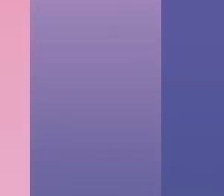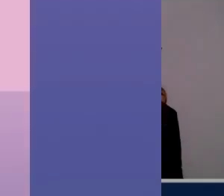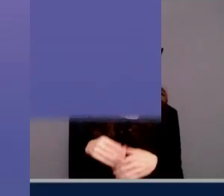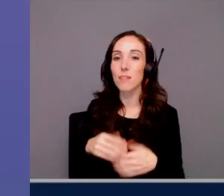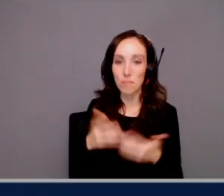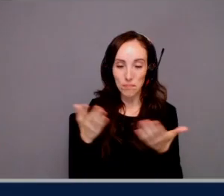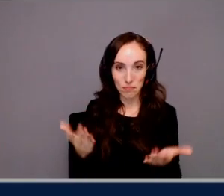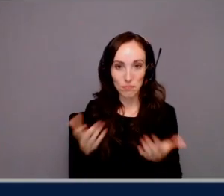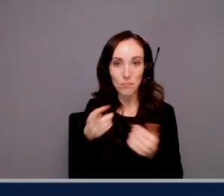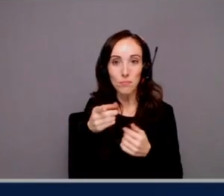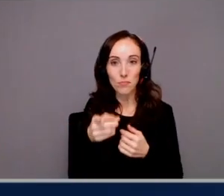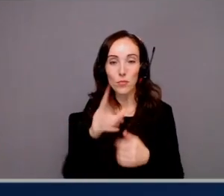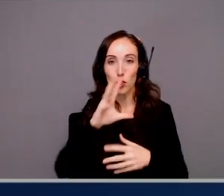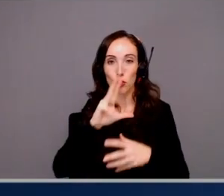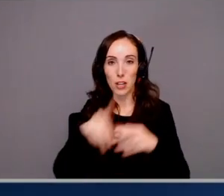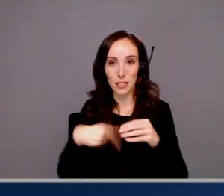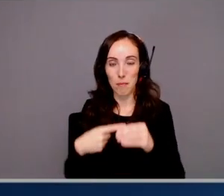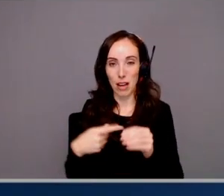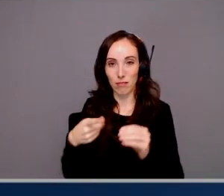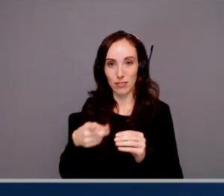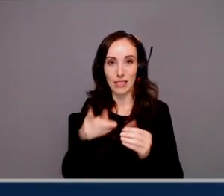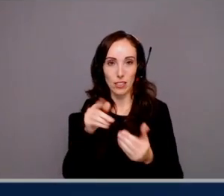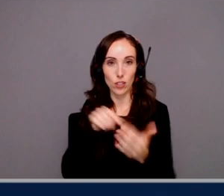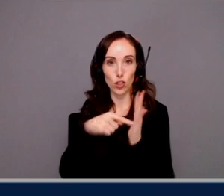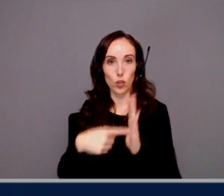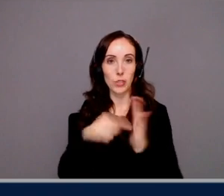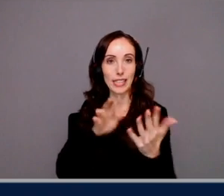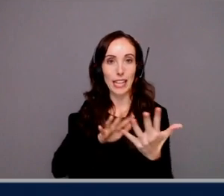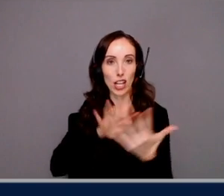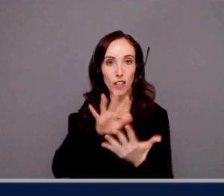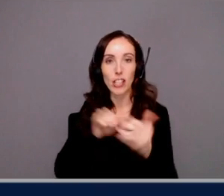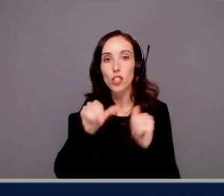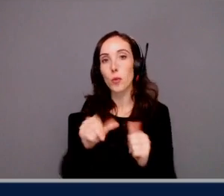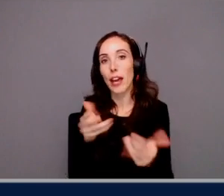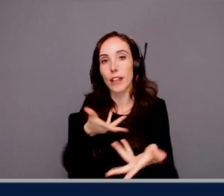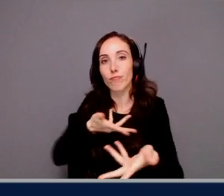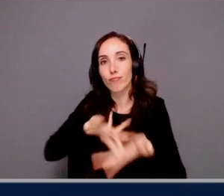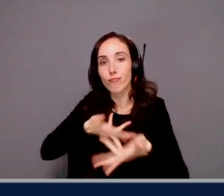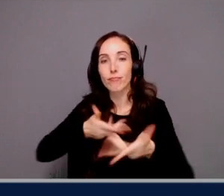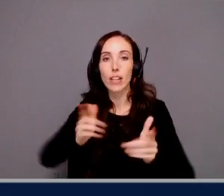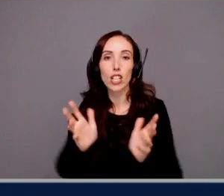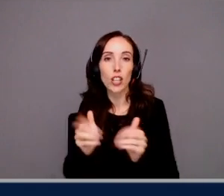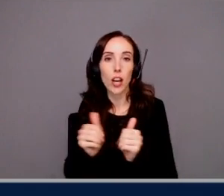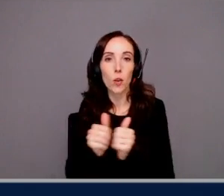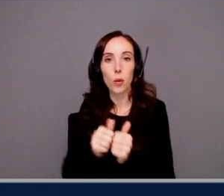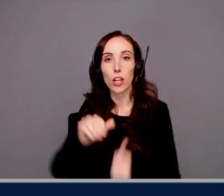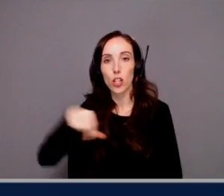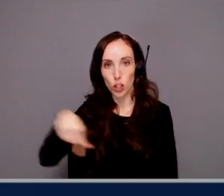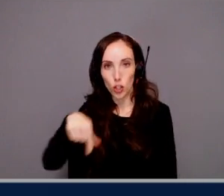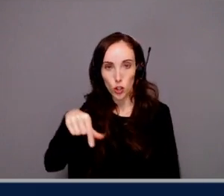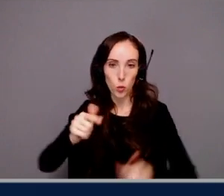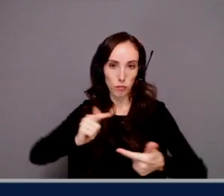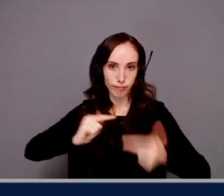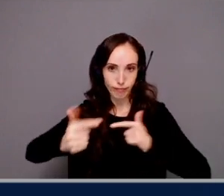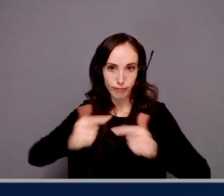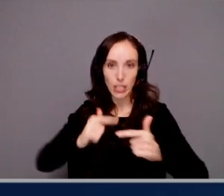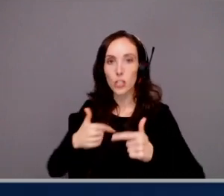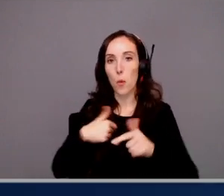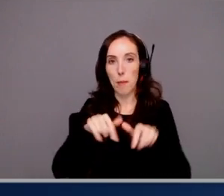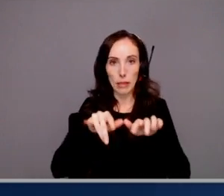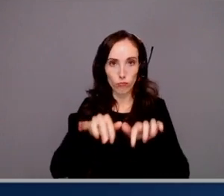is the interface here where you can chat with Q. I am going to chat with Q and say, give